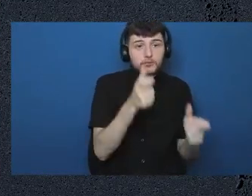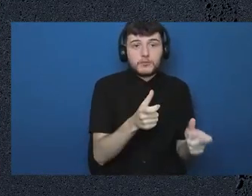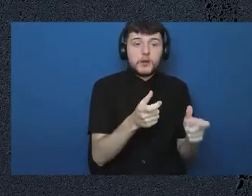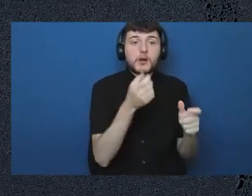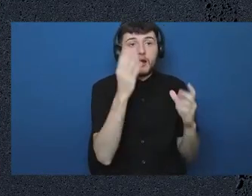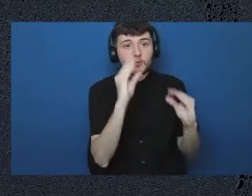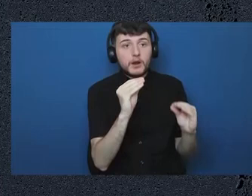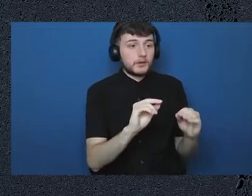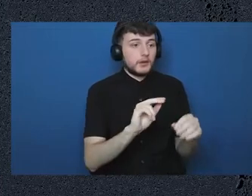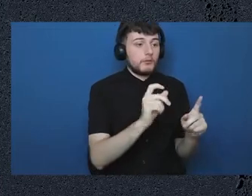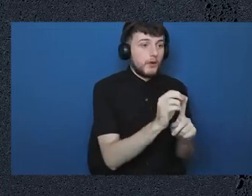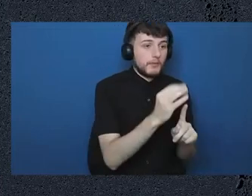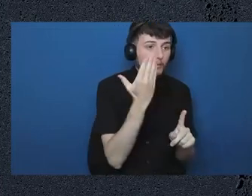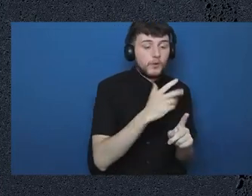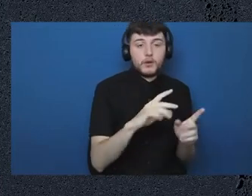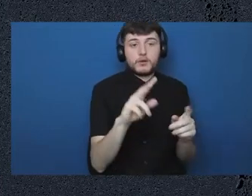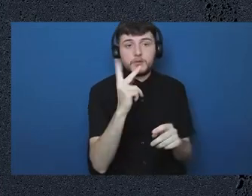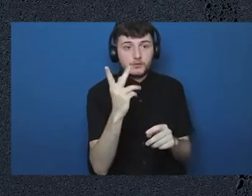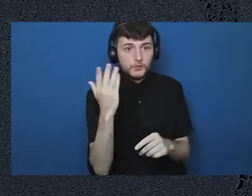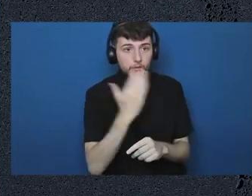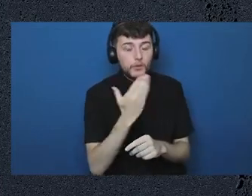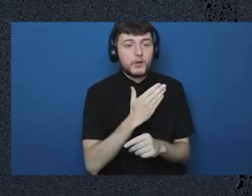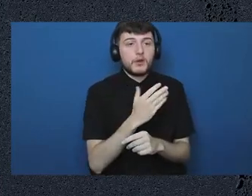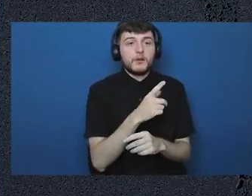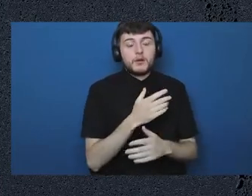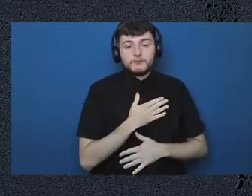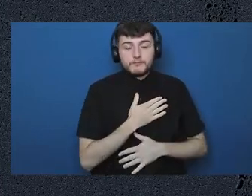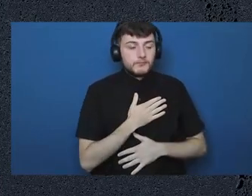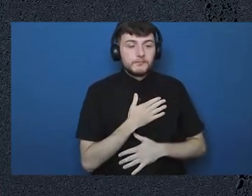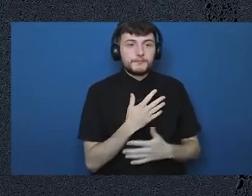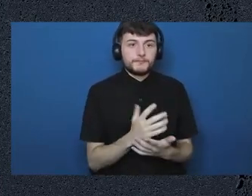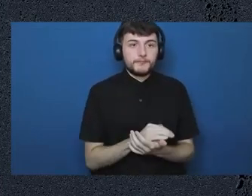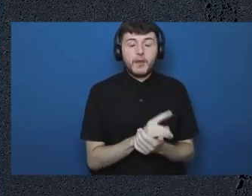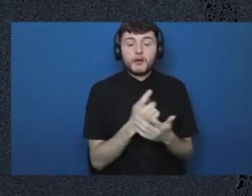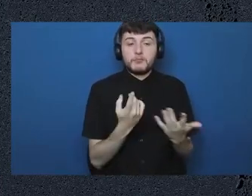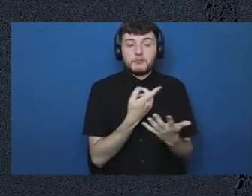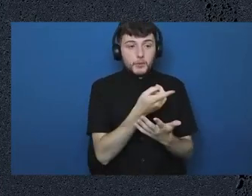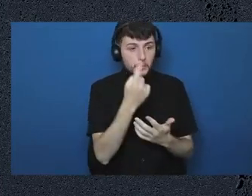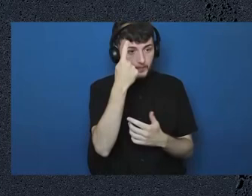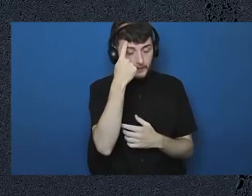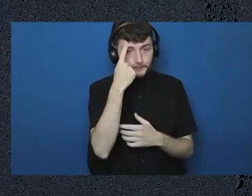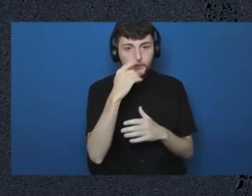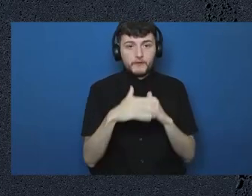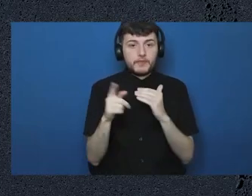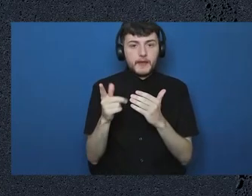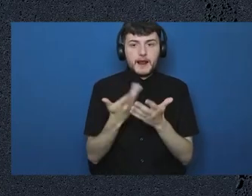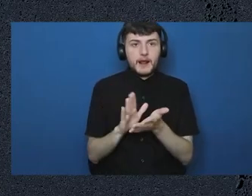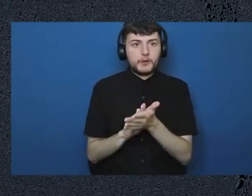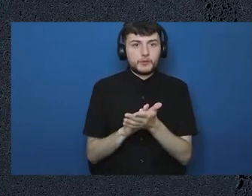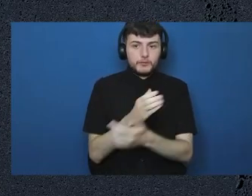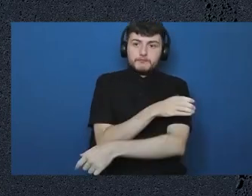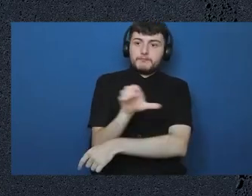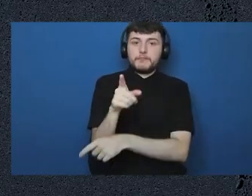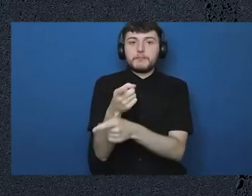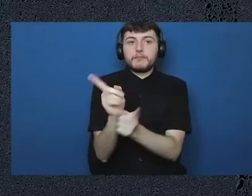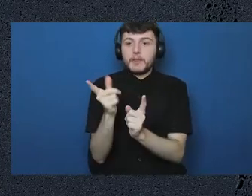you have my heart. But thoughts about that? What can we do to empower teachers to have